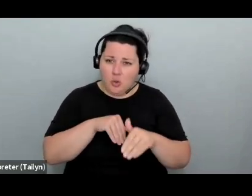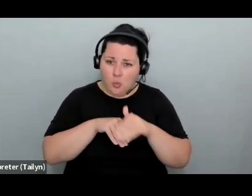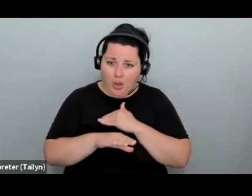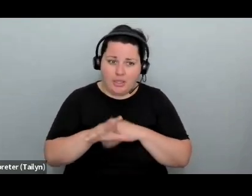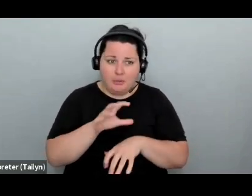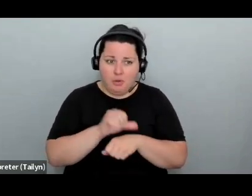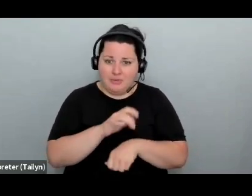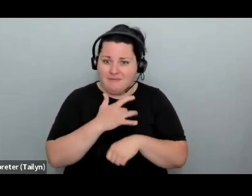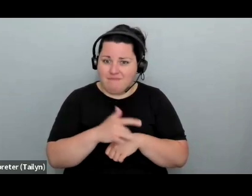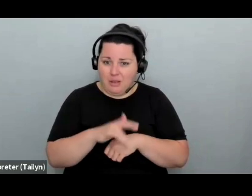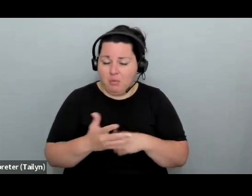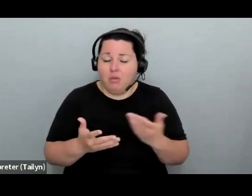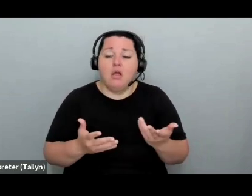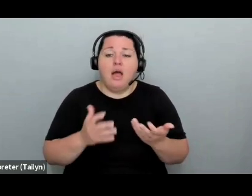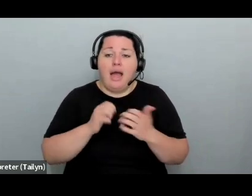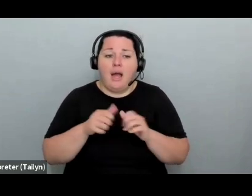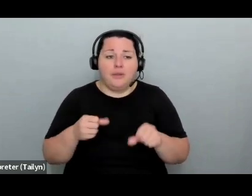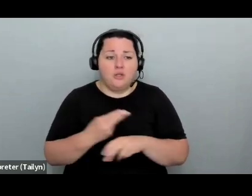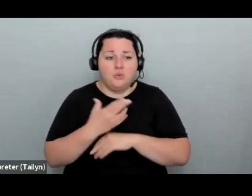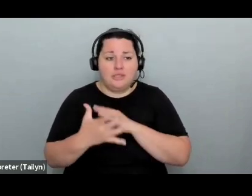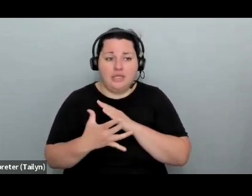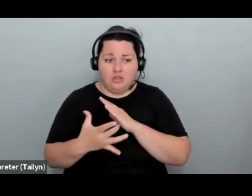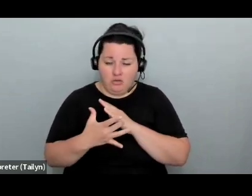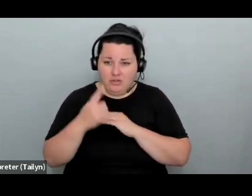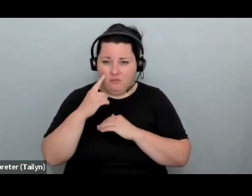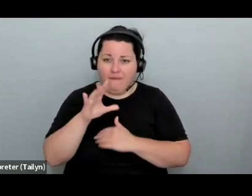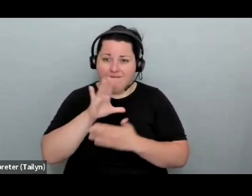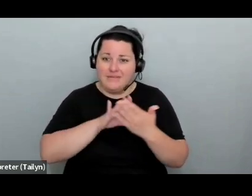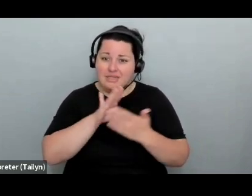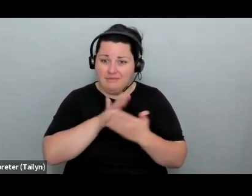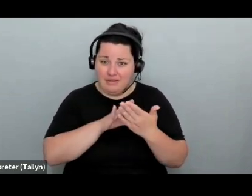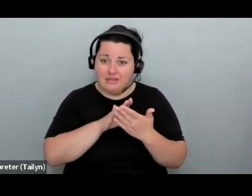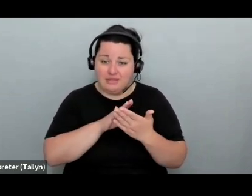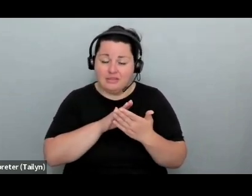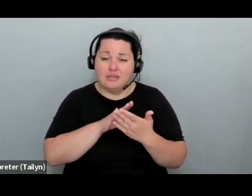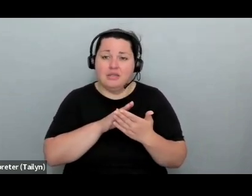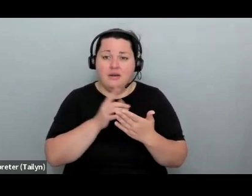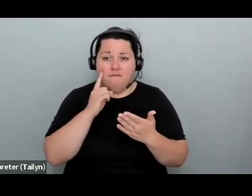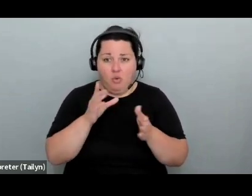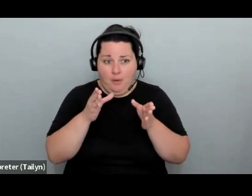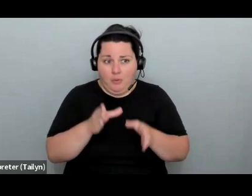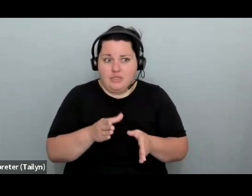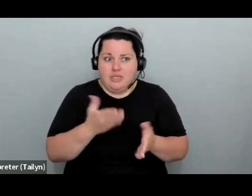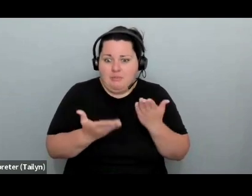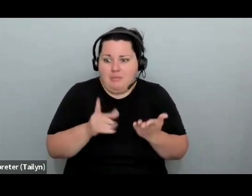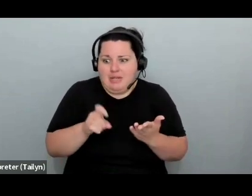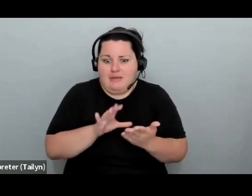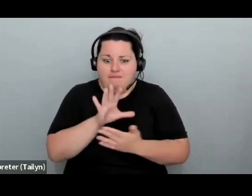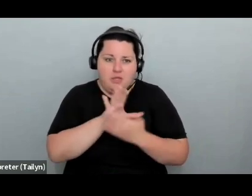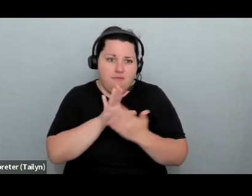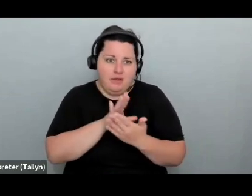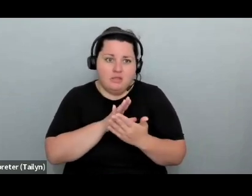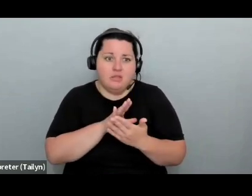able to schedule? How do you use technology in order to do face-to-face for a person that may be needing face-to-face? So these are